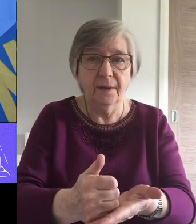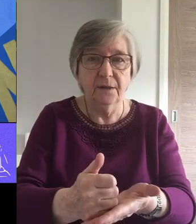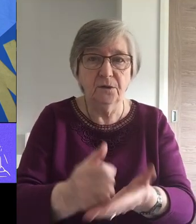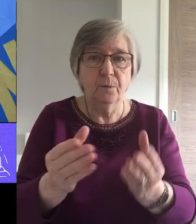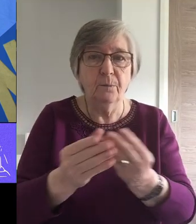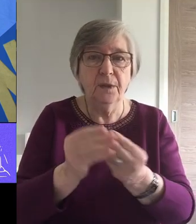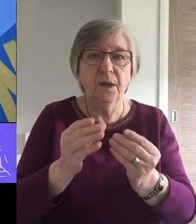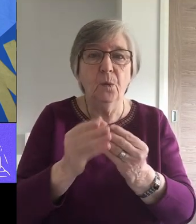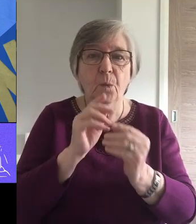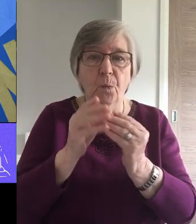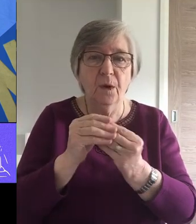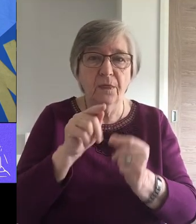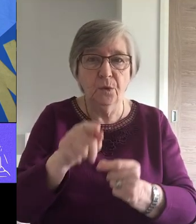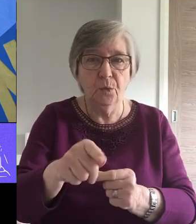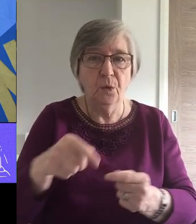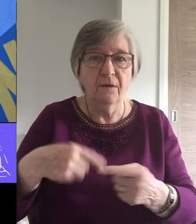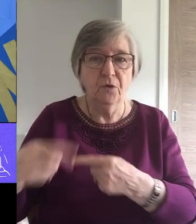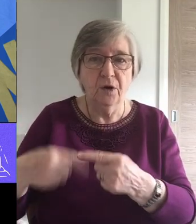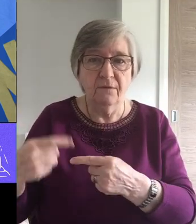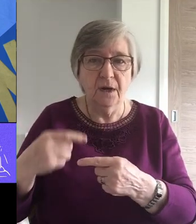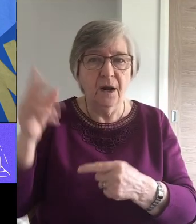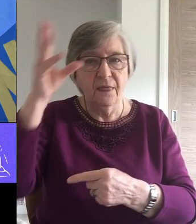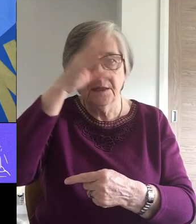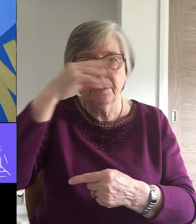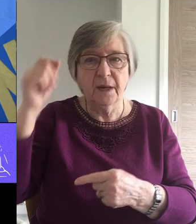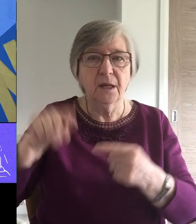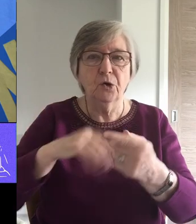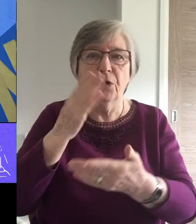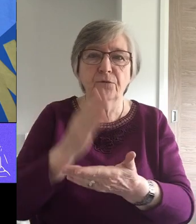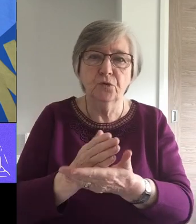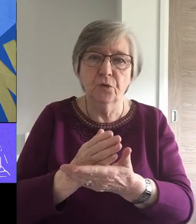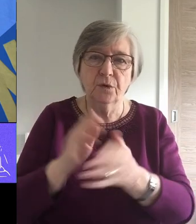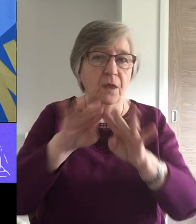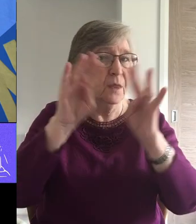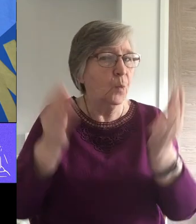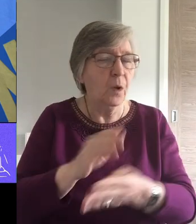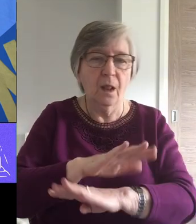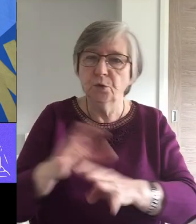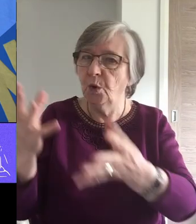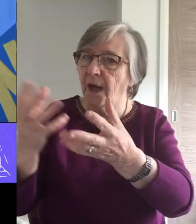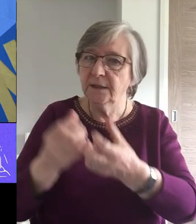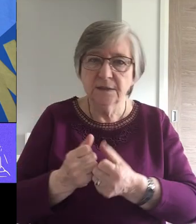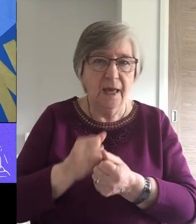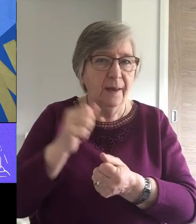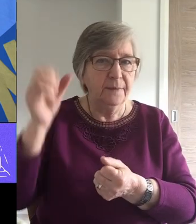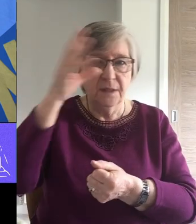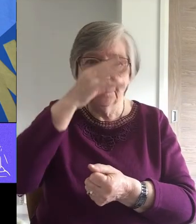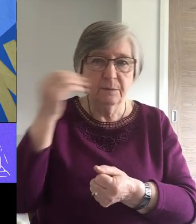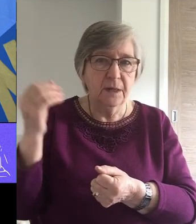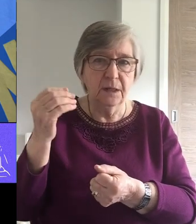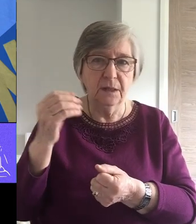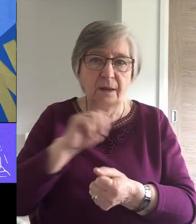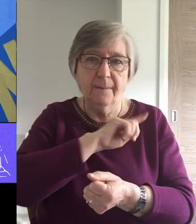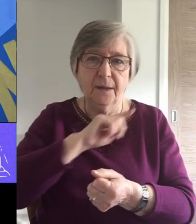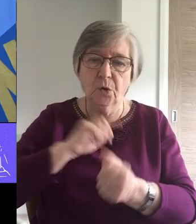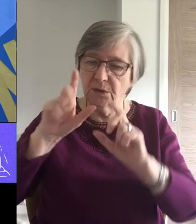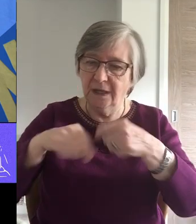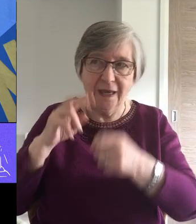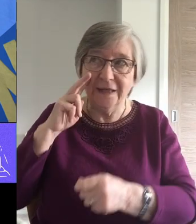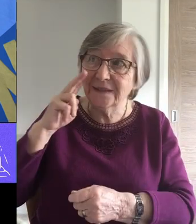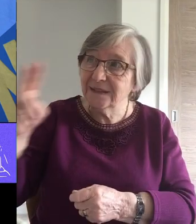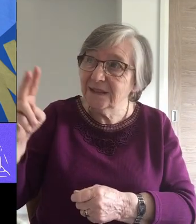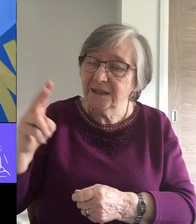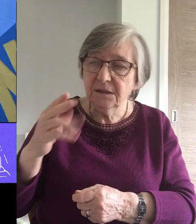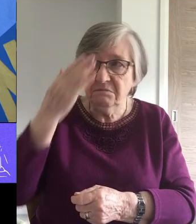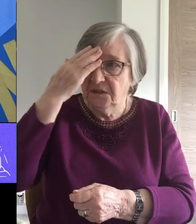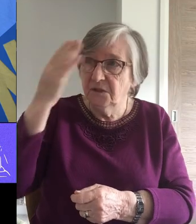and be with you forever, the Spirit of Truth. The world cannot accept him because it neither sees him nor knows